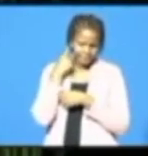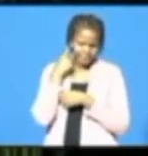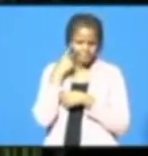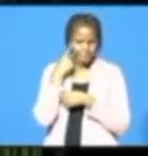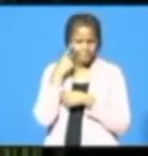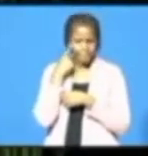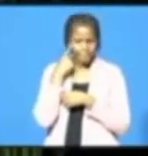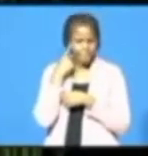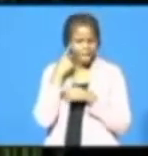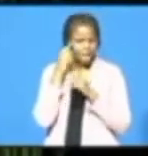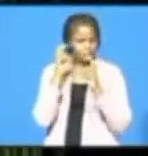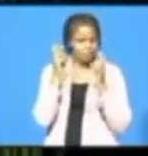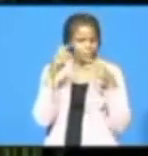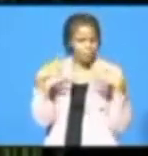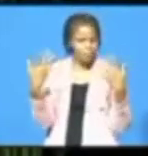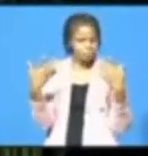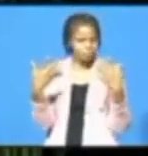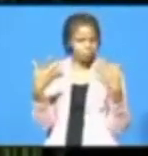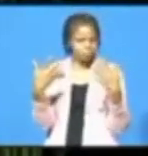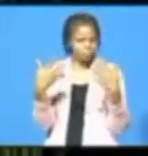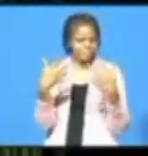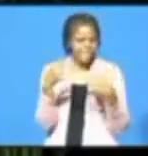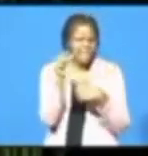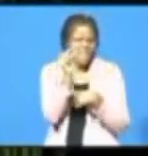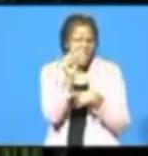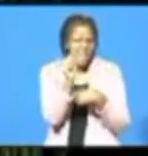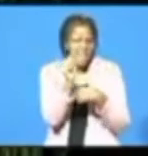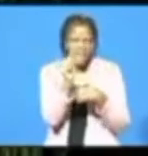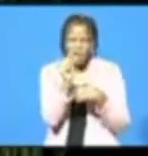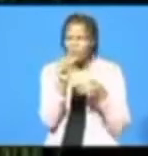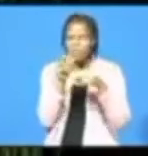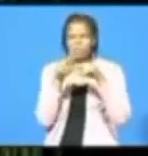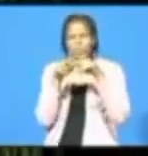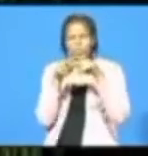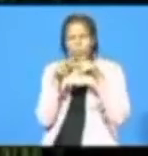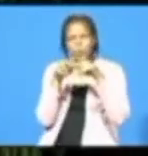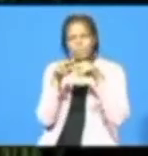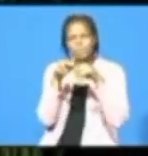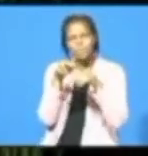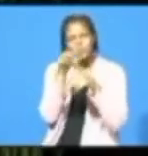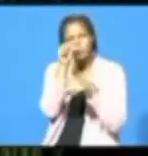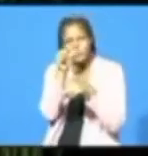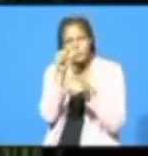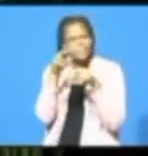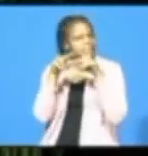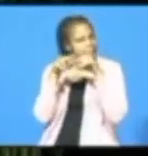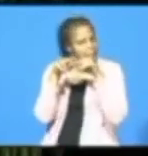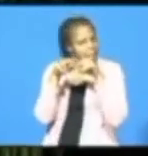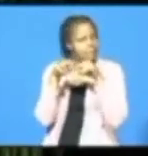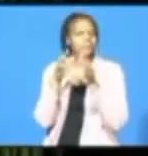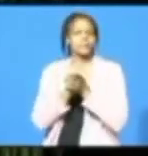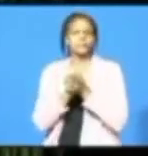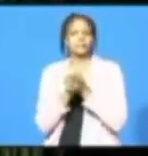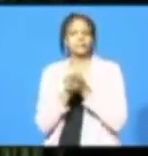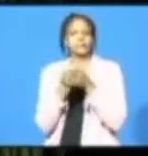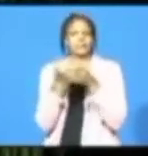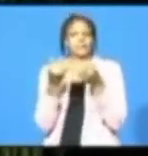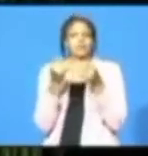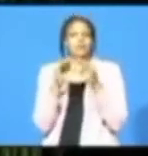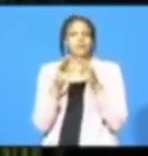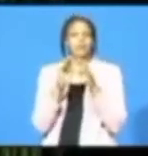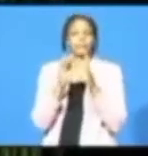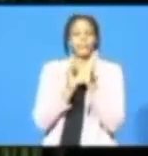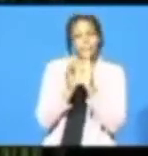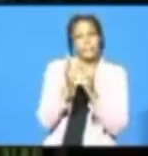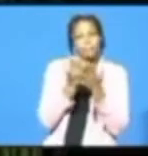little salt. Just a little salt. Turn your Bibles, everybody, to